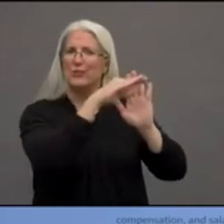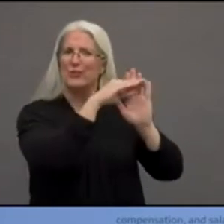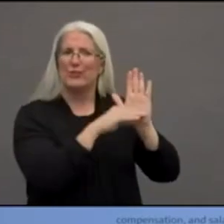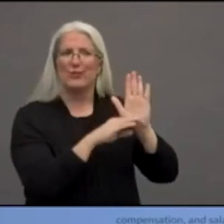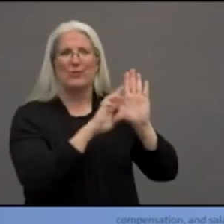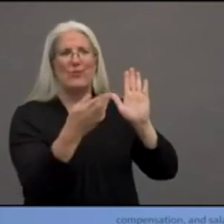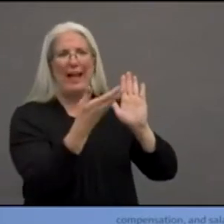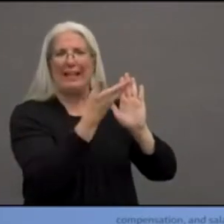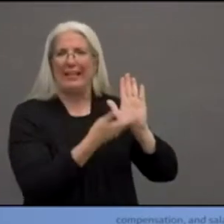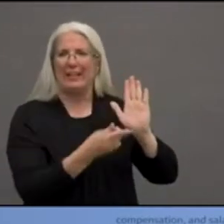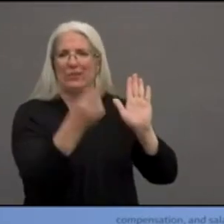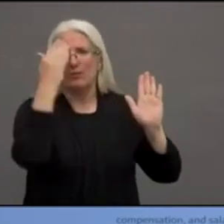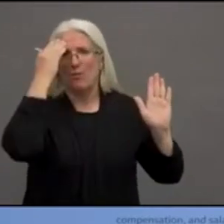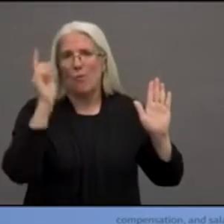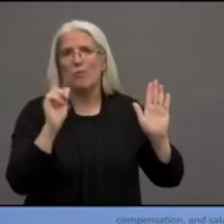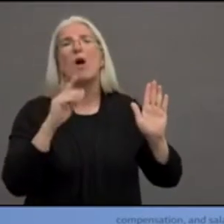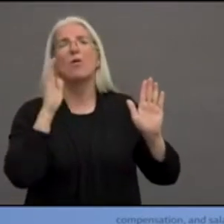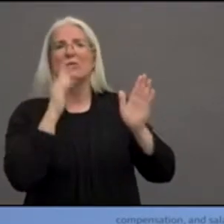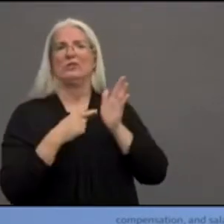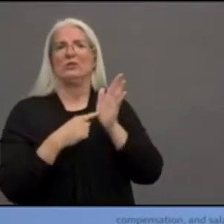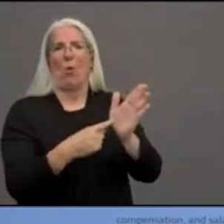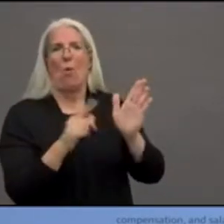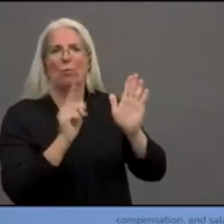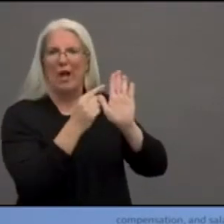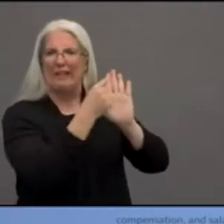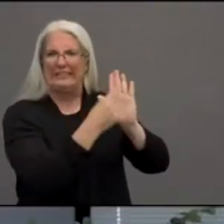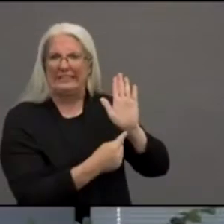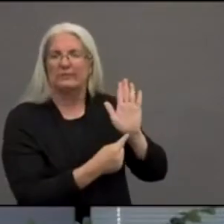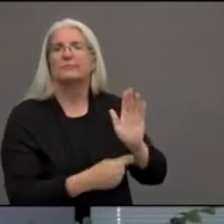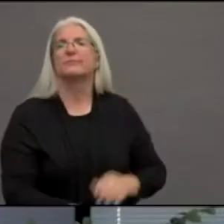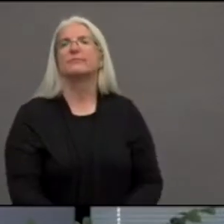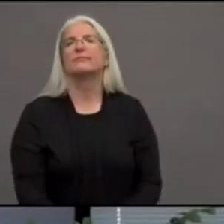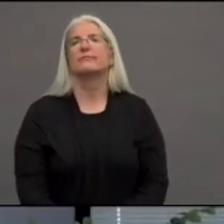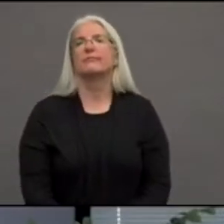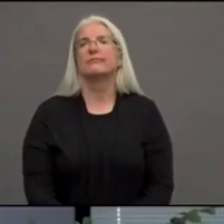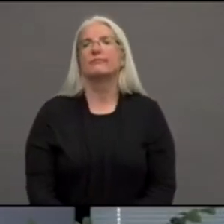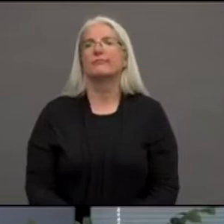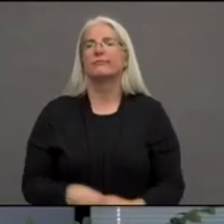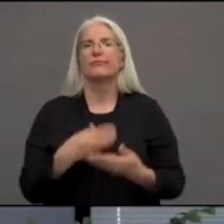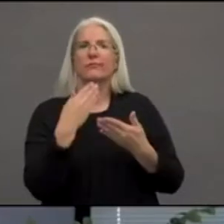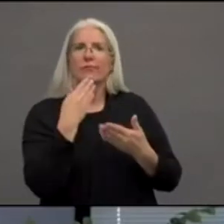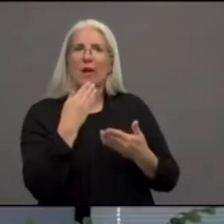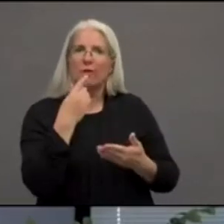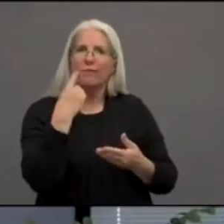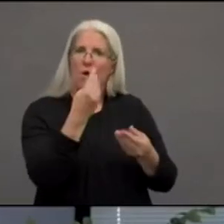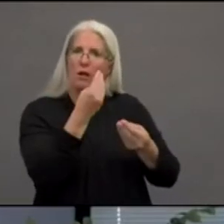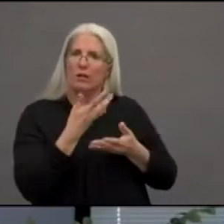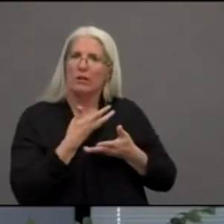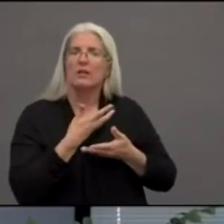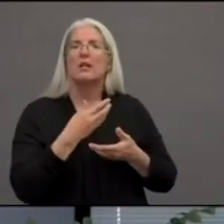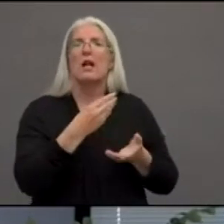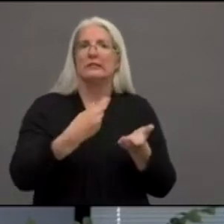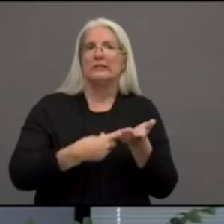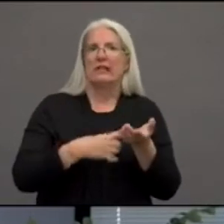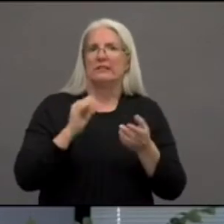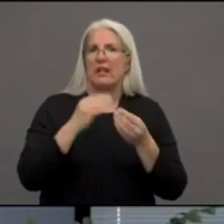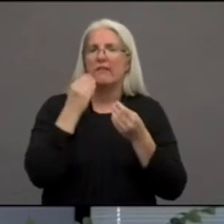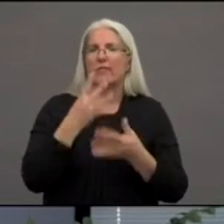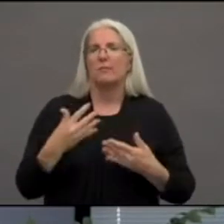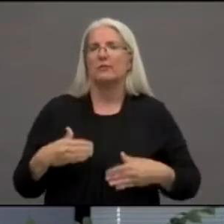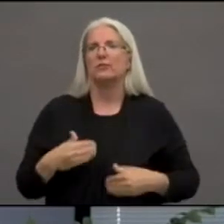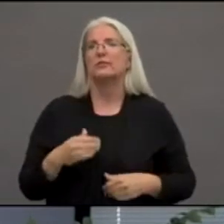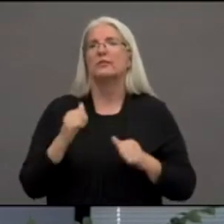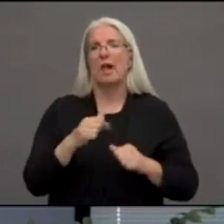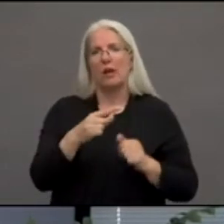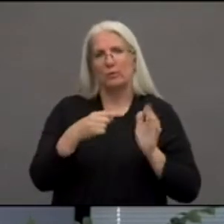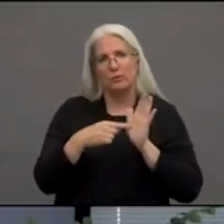here to guide you to the right resources for those. All right, thank you so much for being here and going over that information. Let's just jump right into the